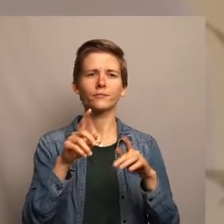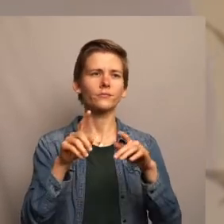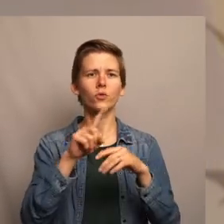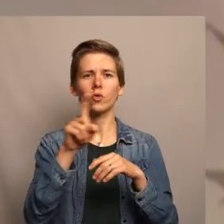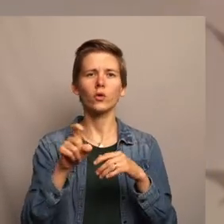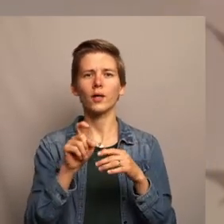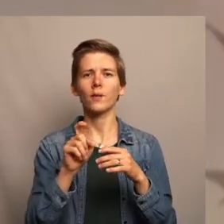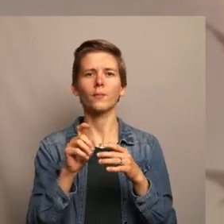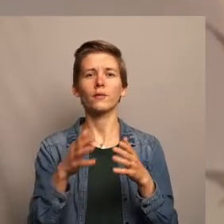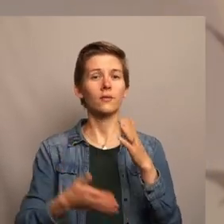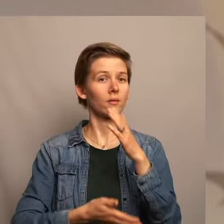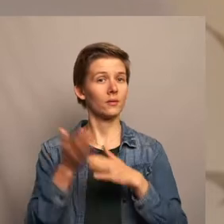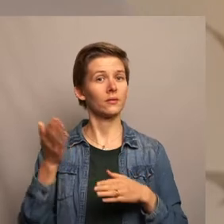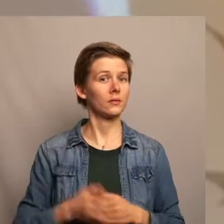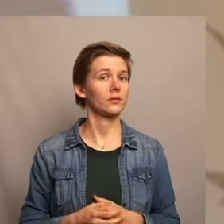art?